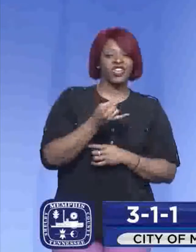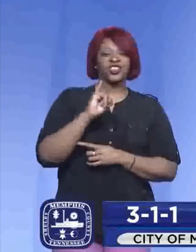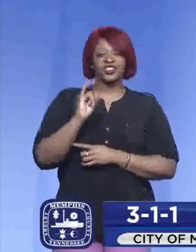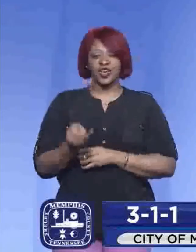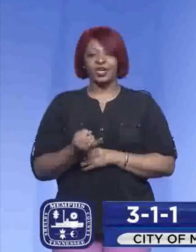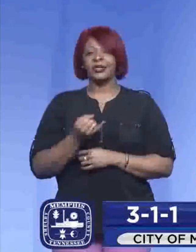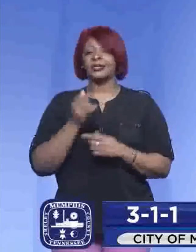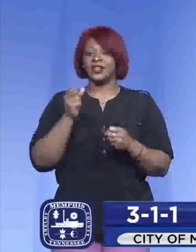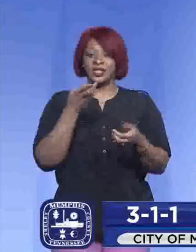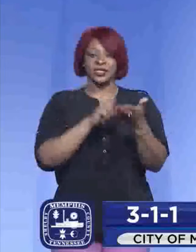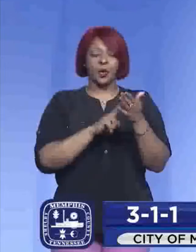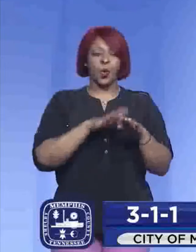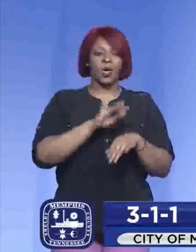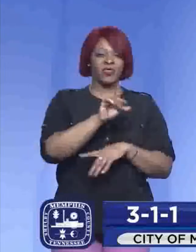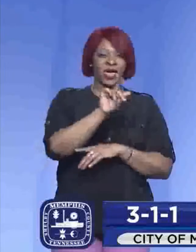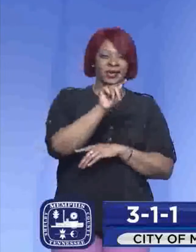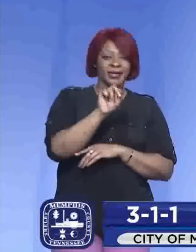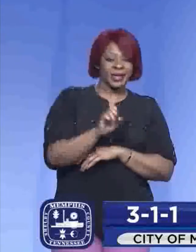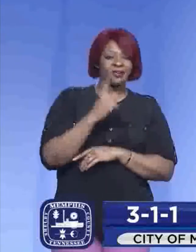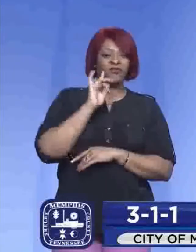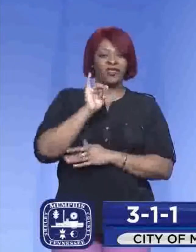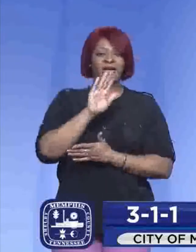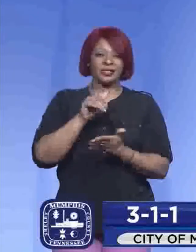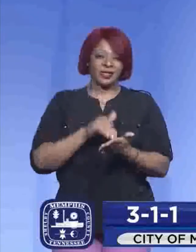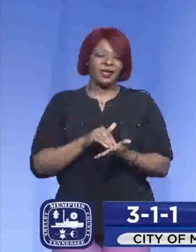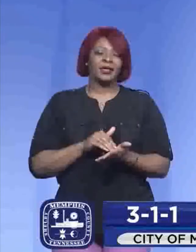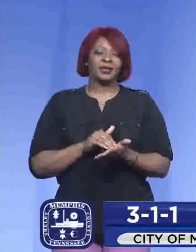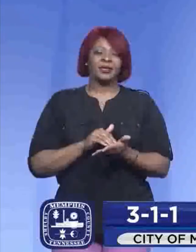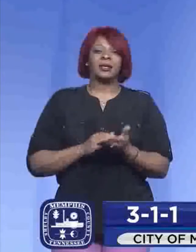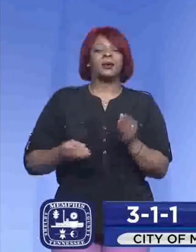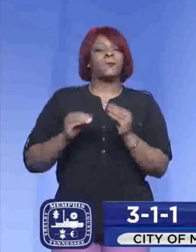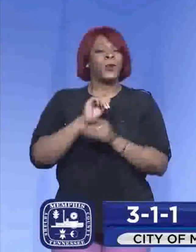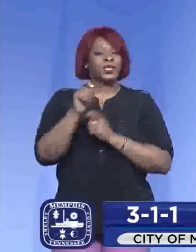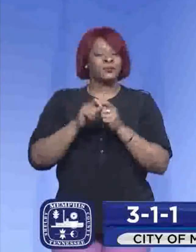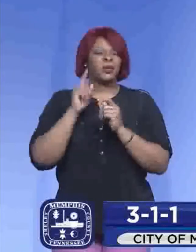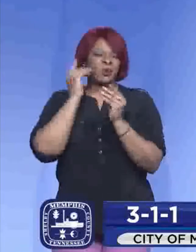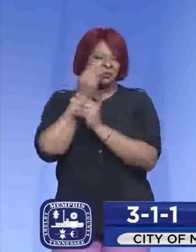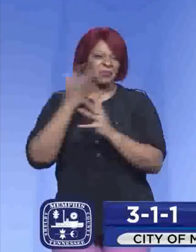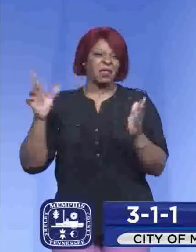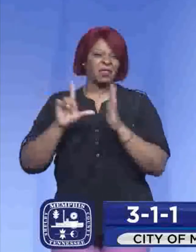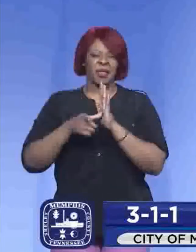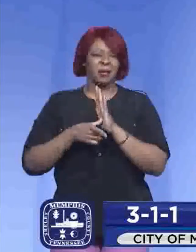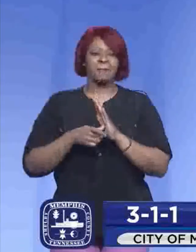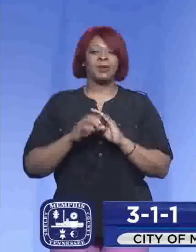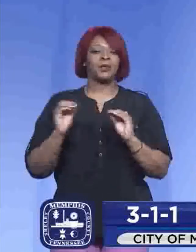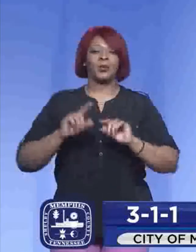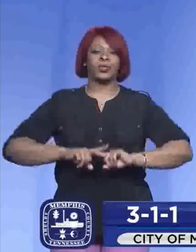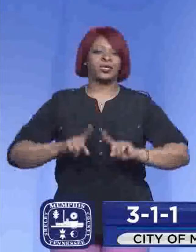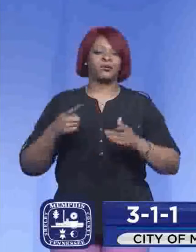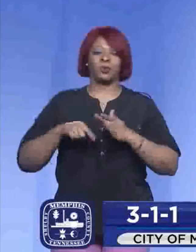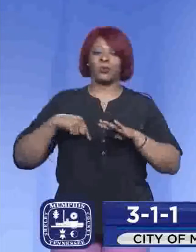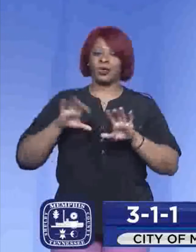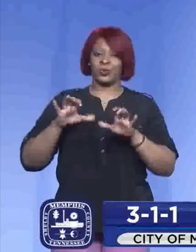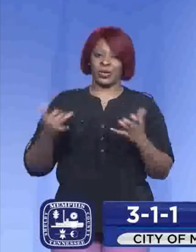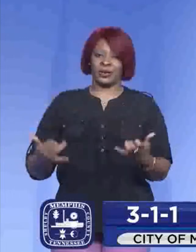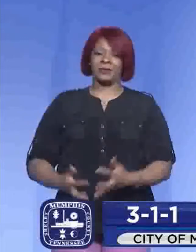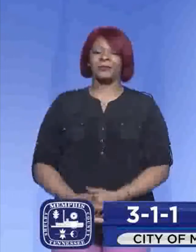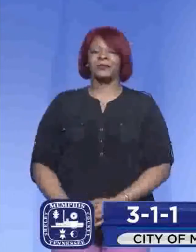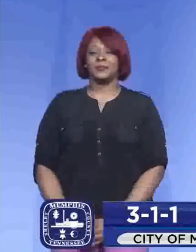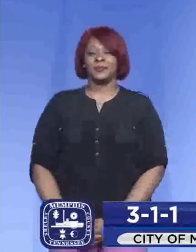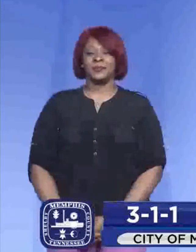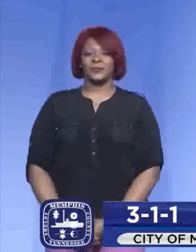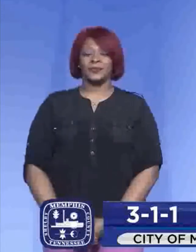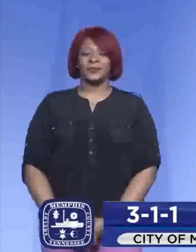Johnson should sign up on this date for this site. More specifics to follow, but it shouldn't be any different from what we're doing today.